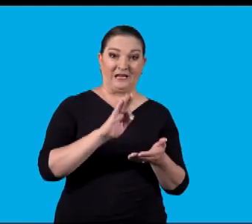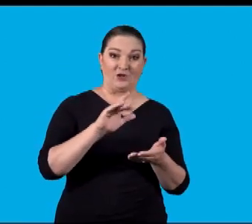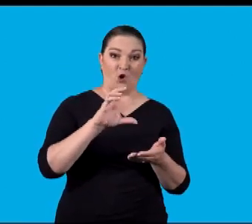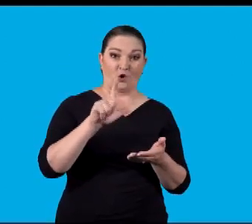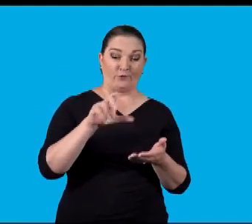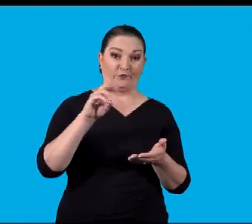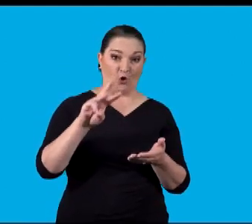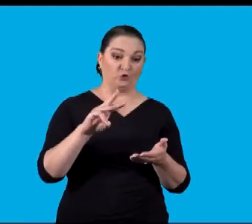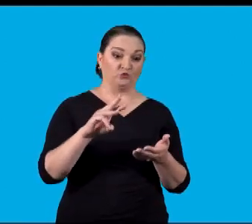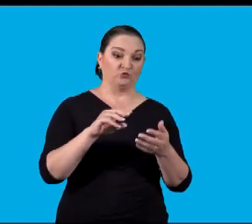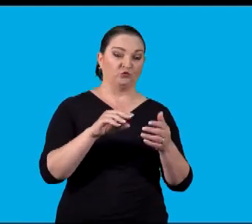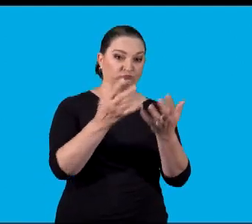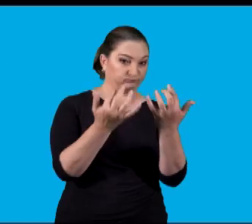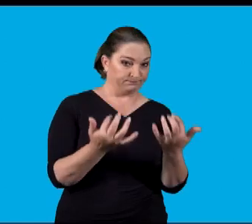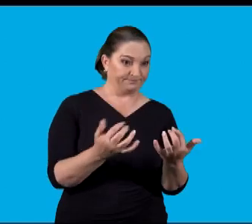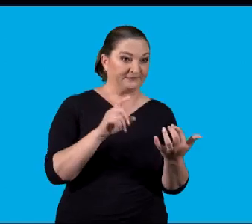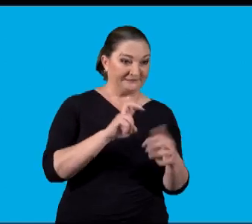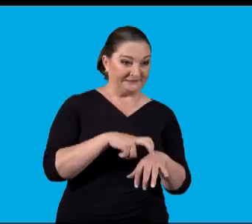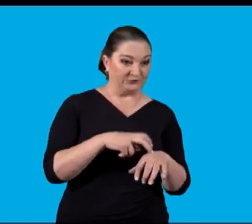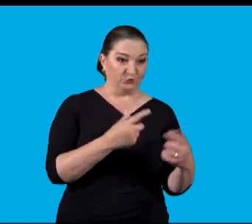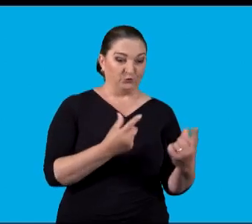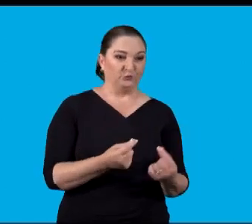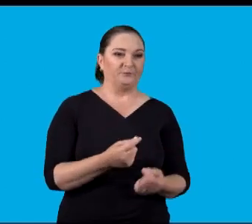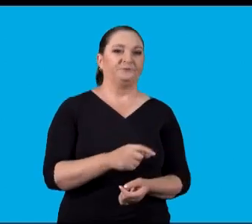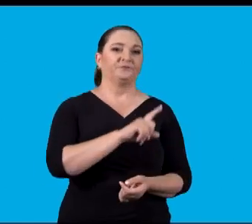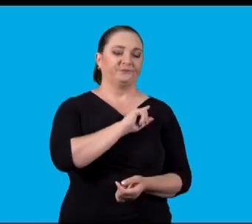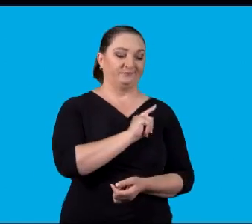So we'd come here, then we'd say taxation paid.